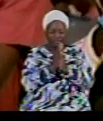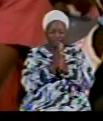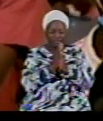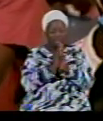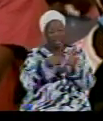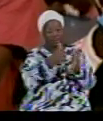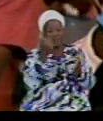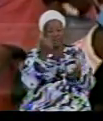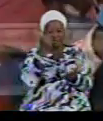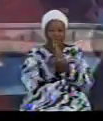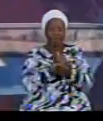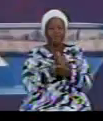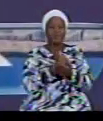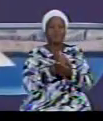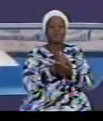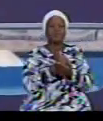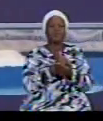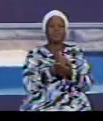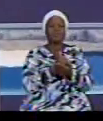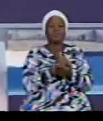Another amen.